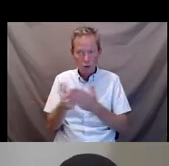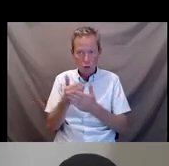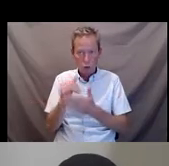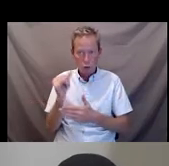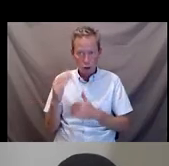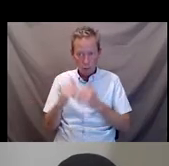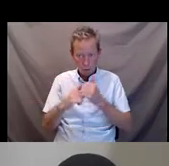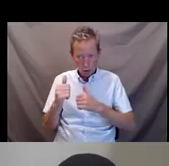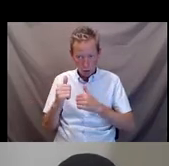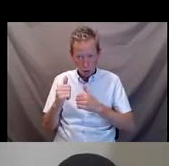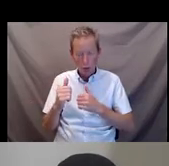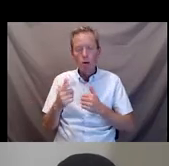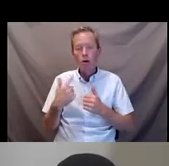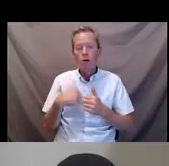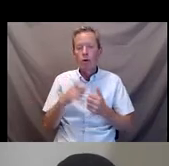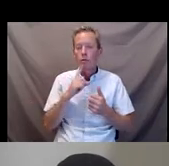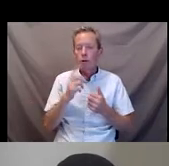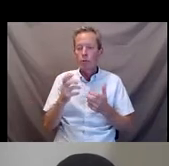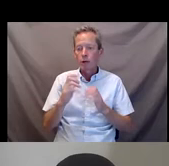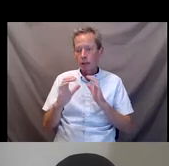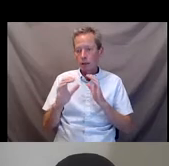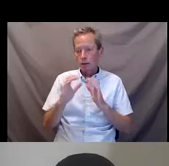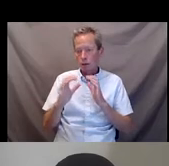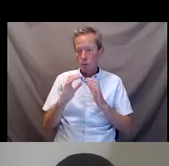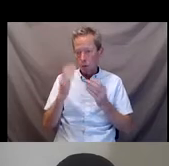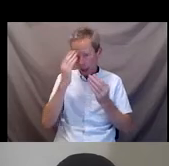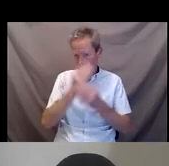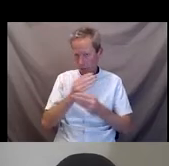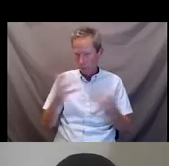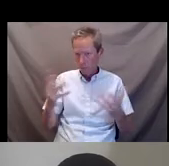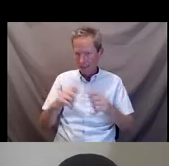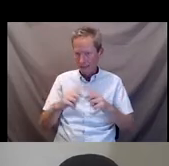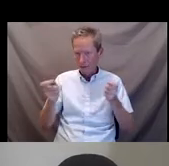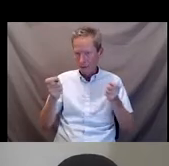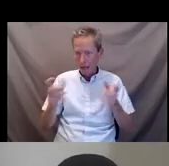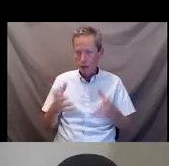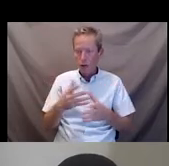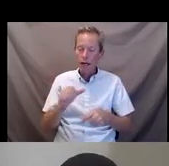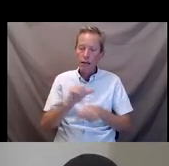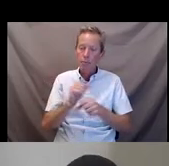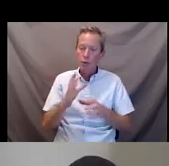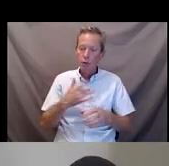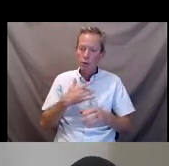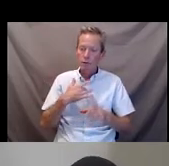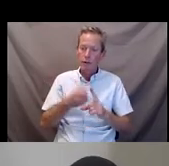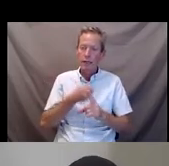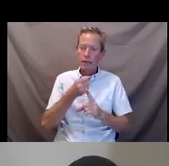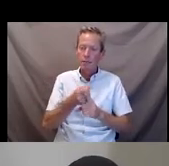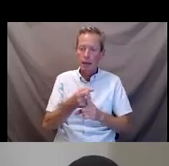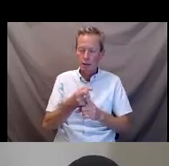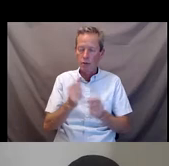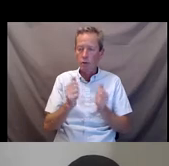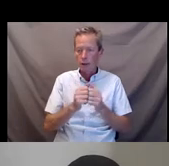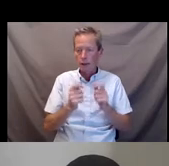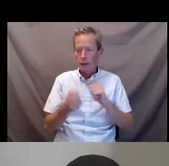gonna try to get communication to all those different managers and employees who are impacted by these changes. In